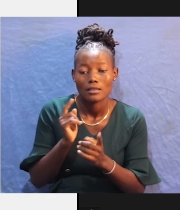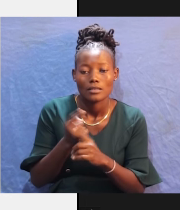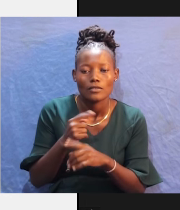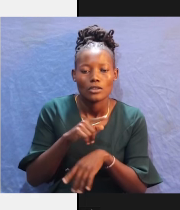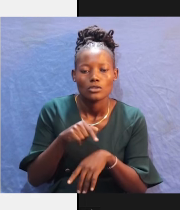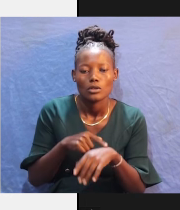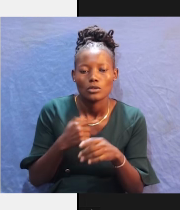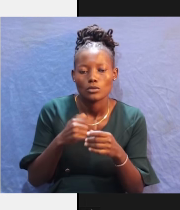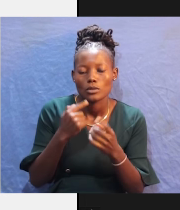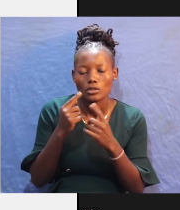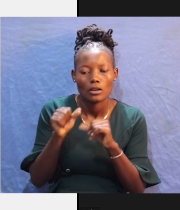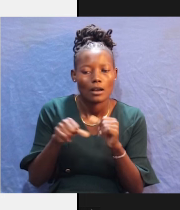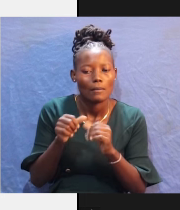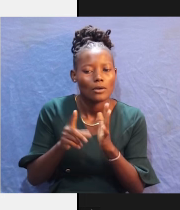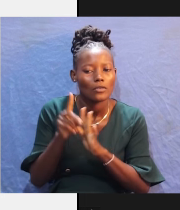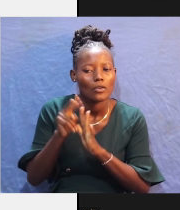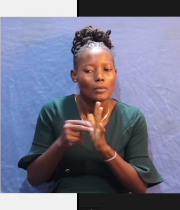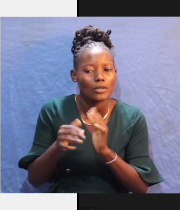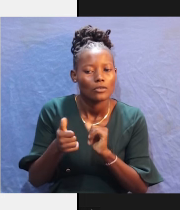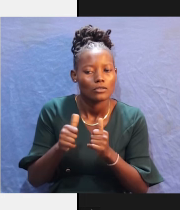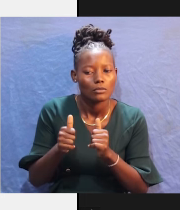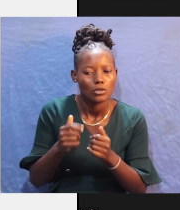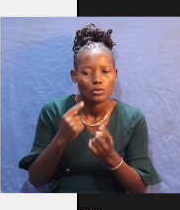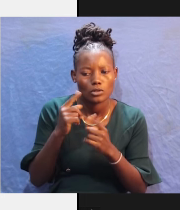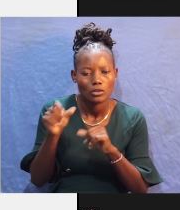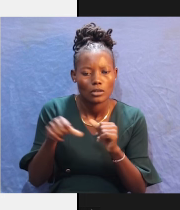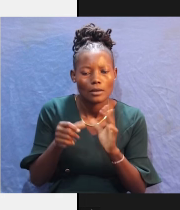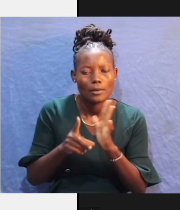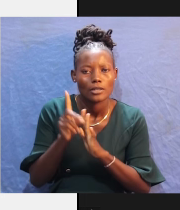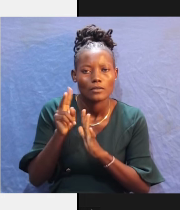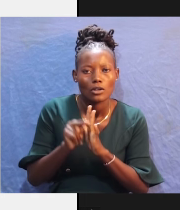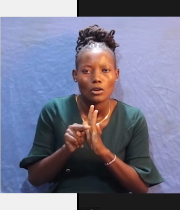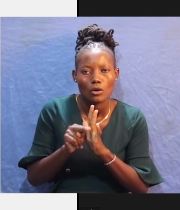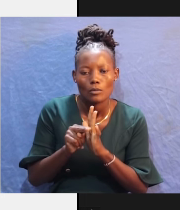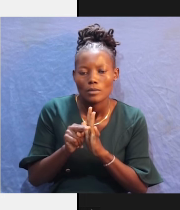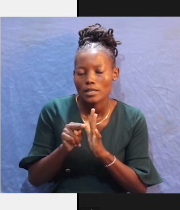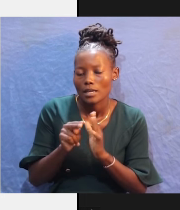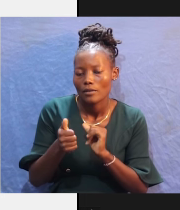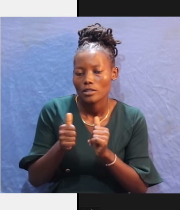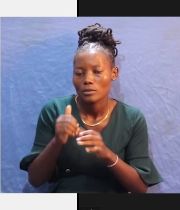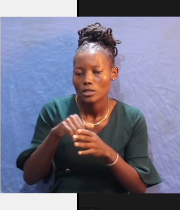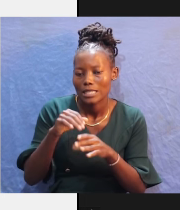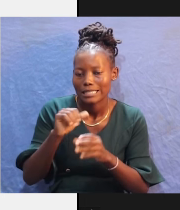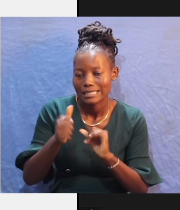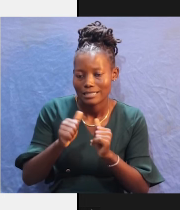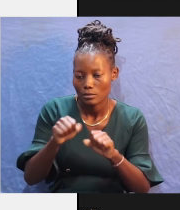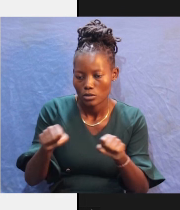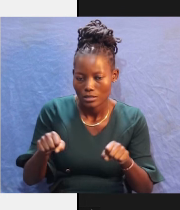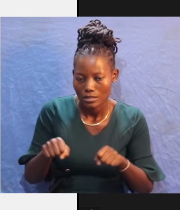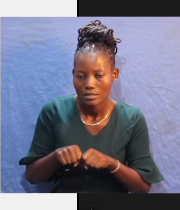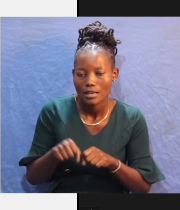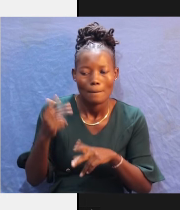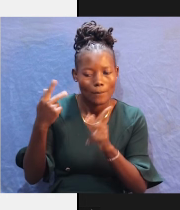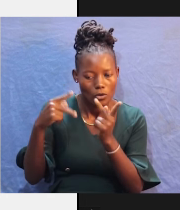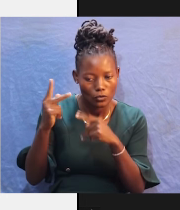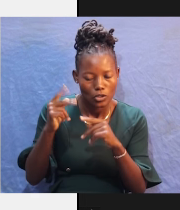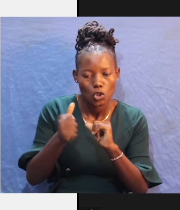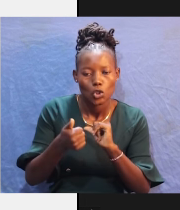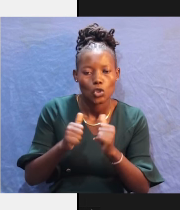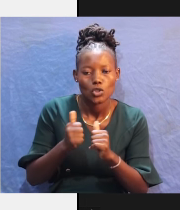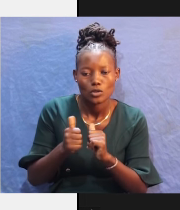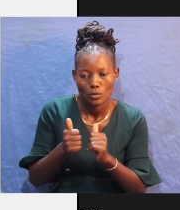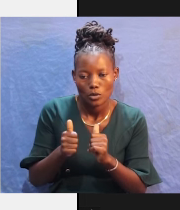sport and development of sport and sport for development. When we talk about development of sport, we are just thinking about the